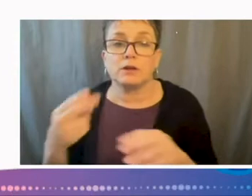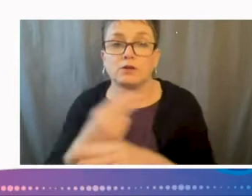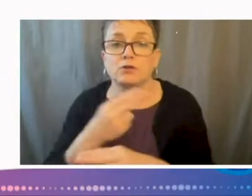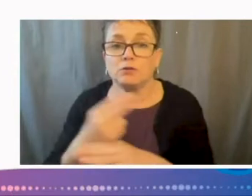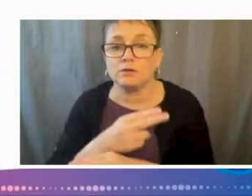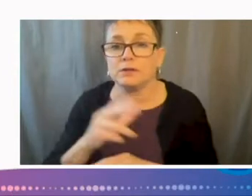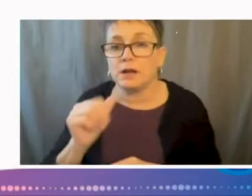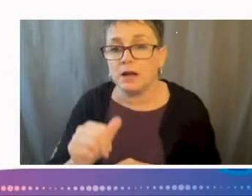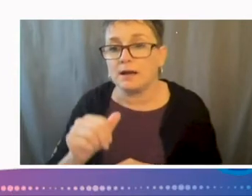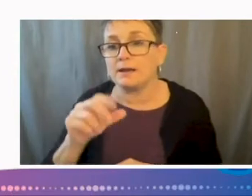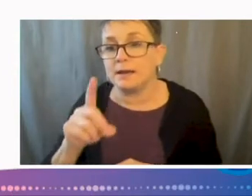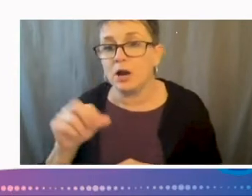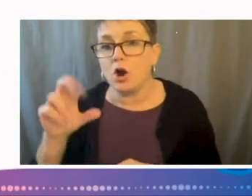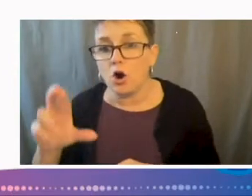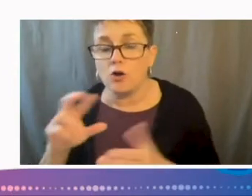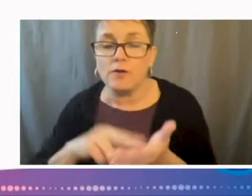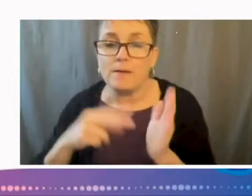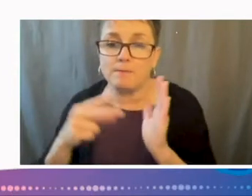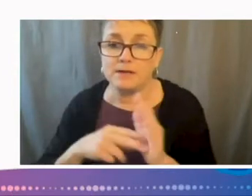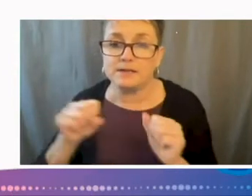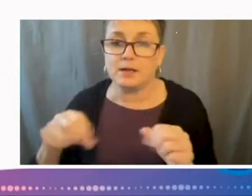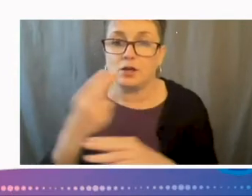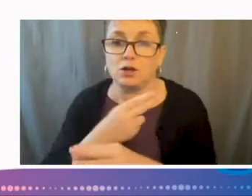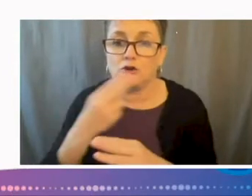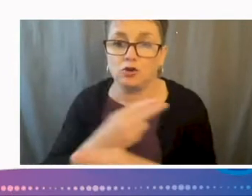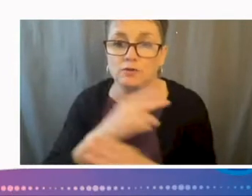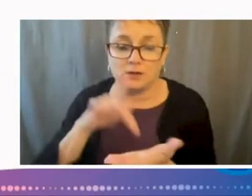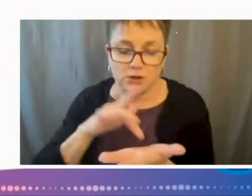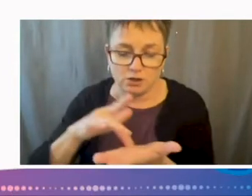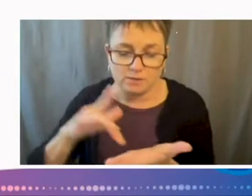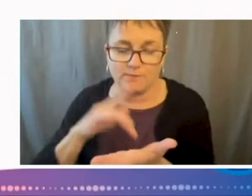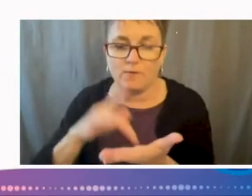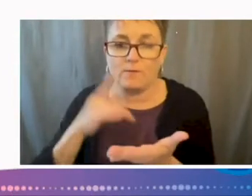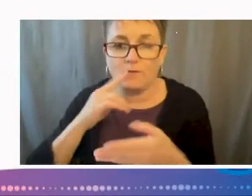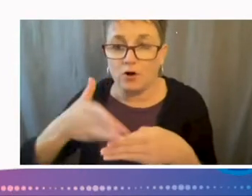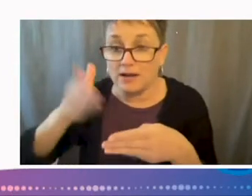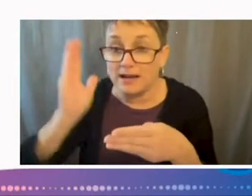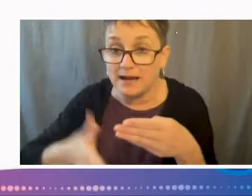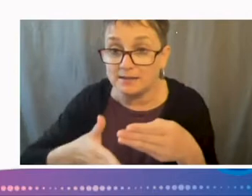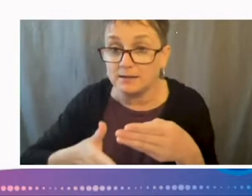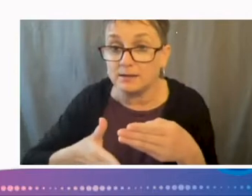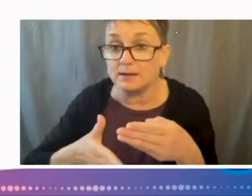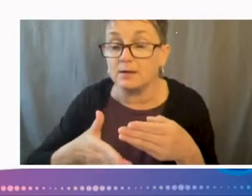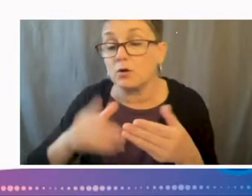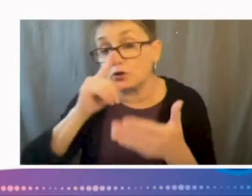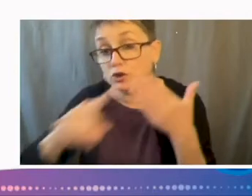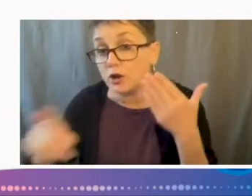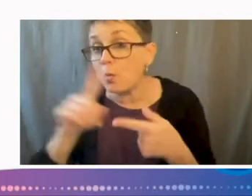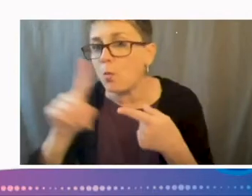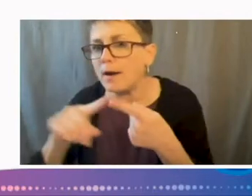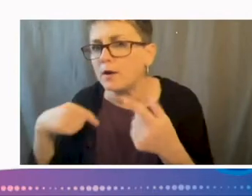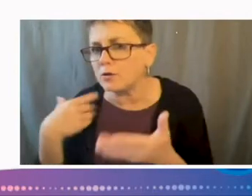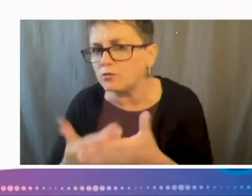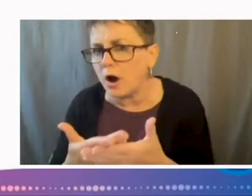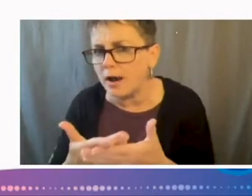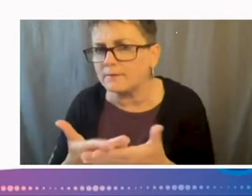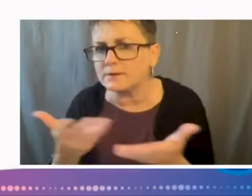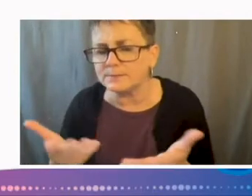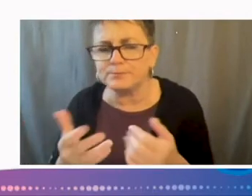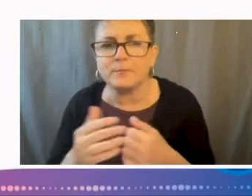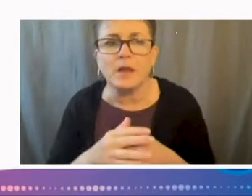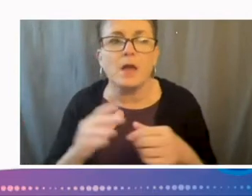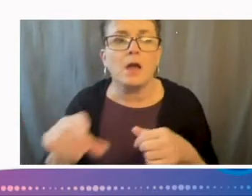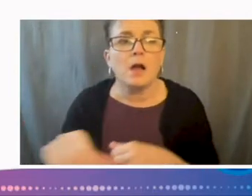to use a touch-tone telephone to complete cancellations and check trip status. Other accessible features are our